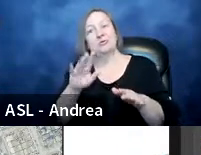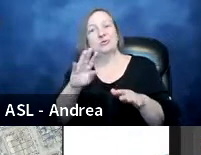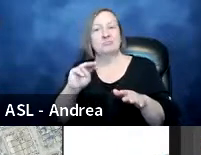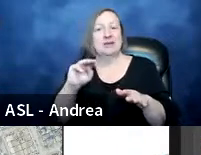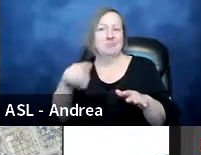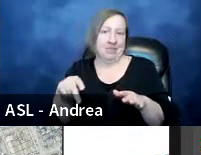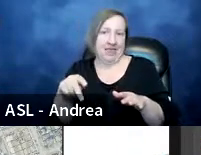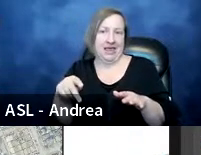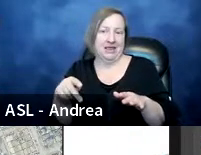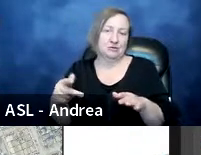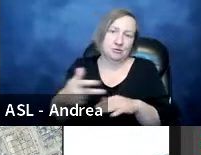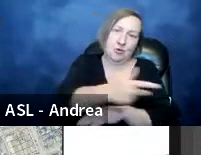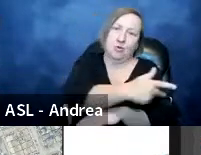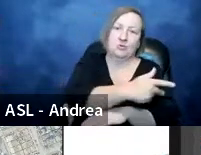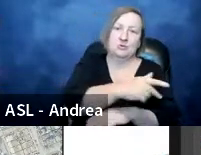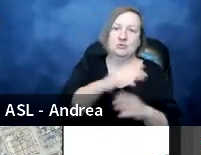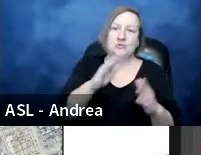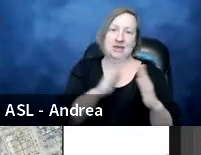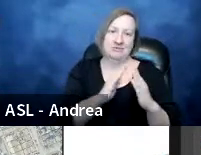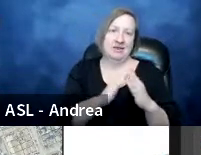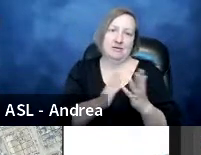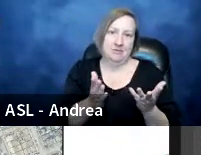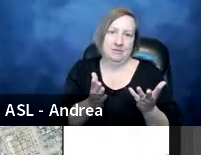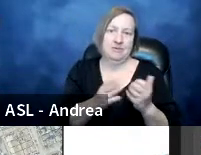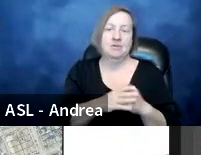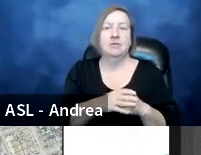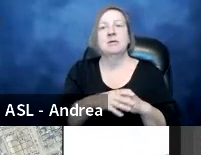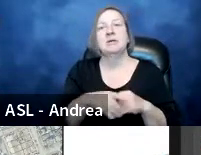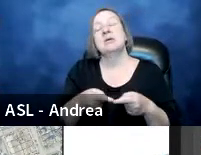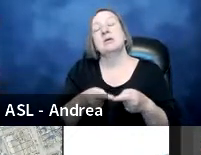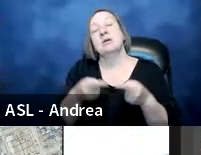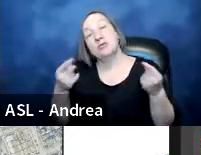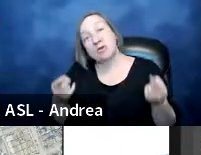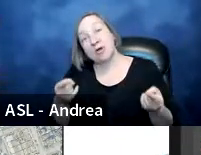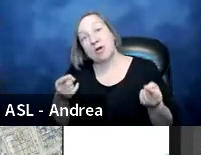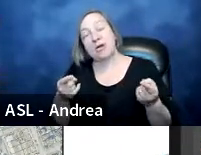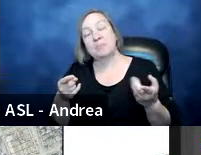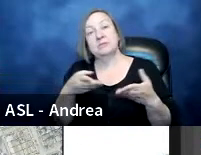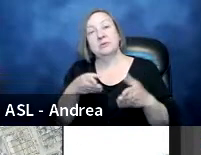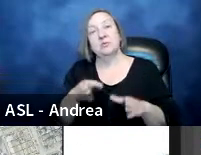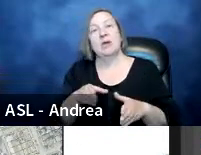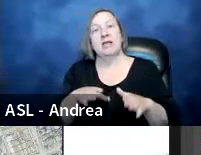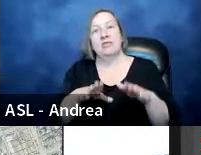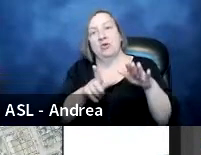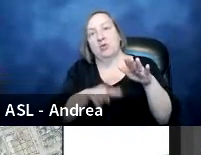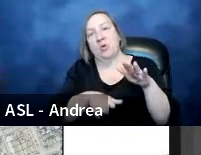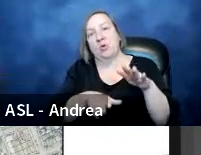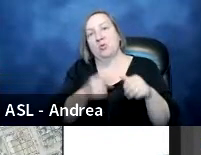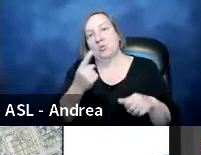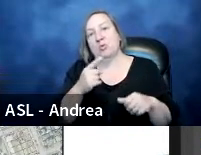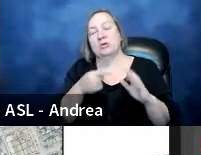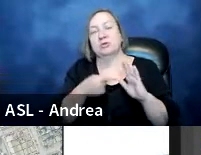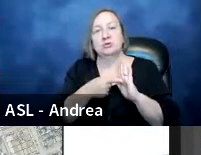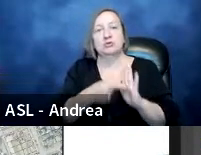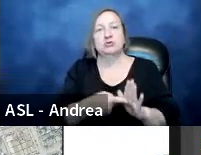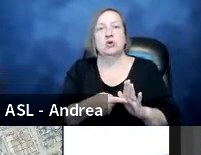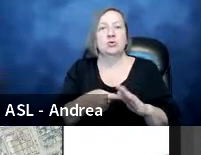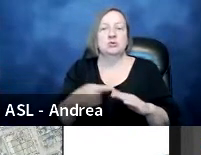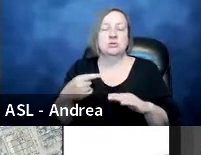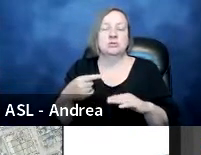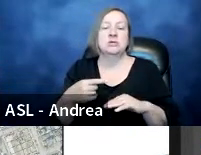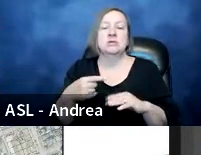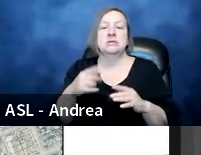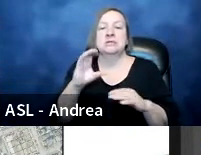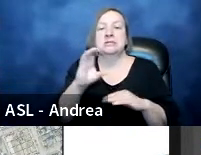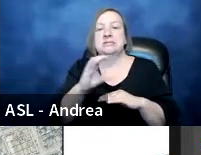head into downtown. In the opposite direction, the lower one is showing the connection from C Street onto